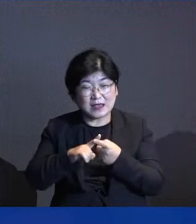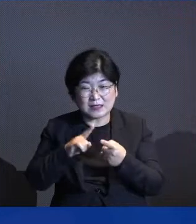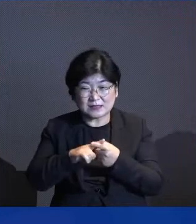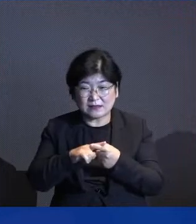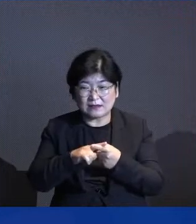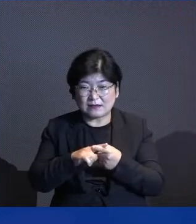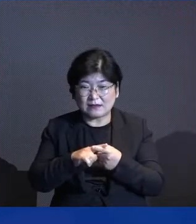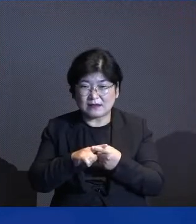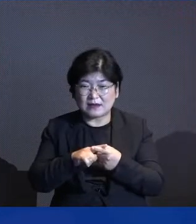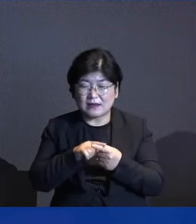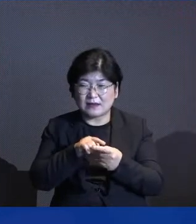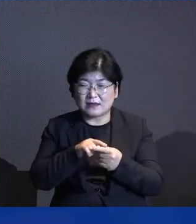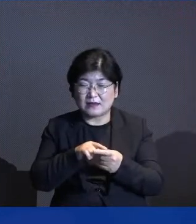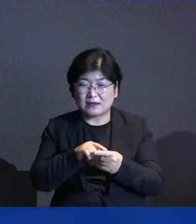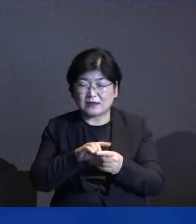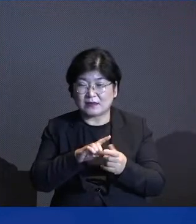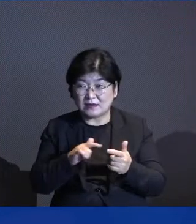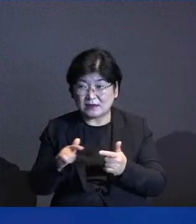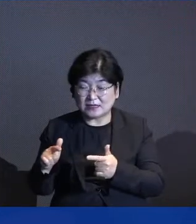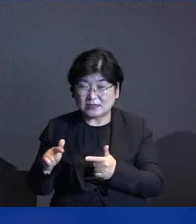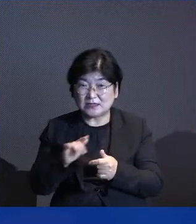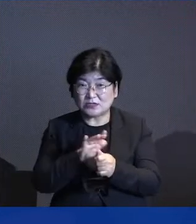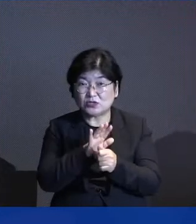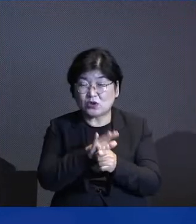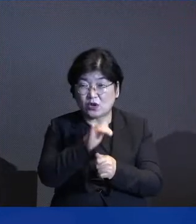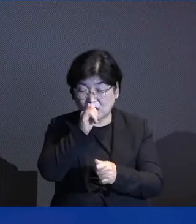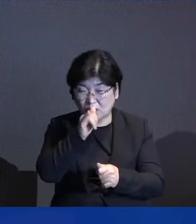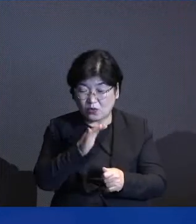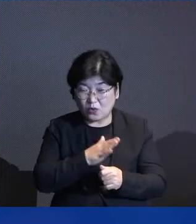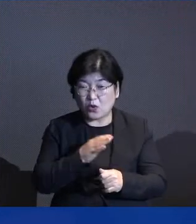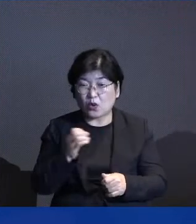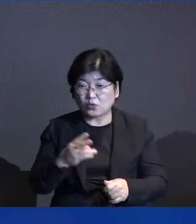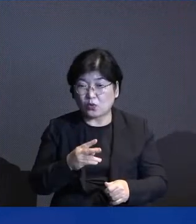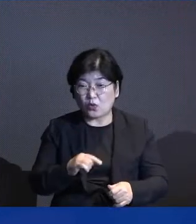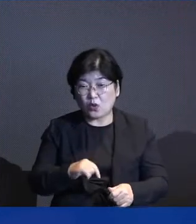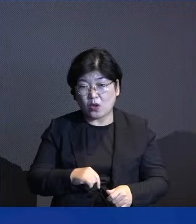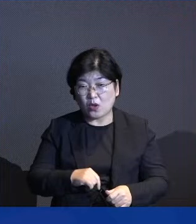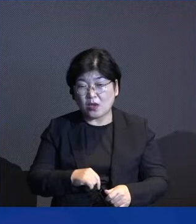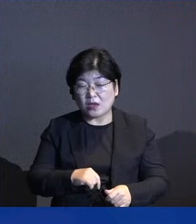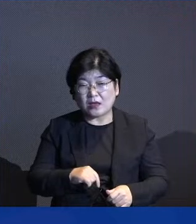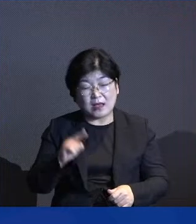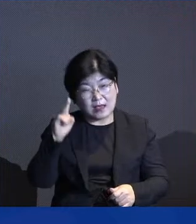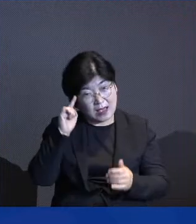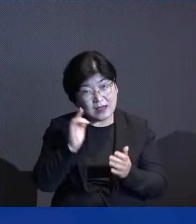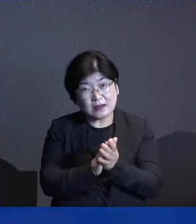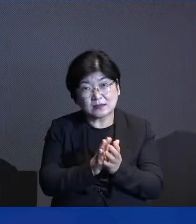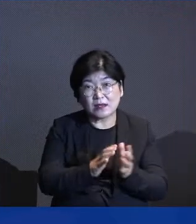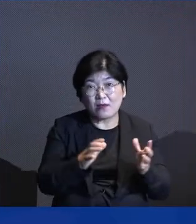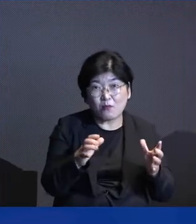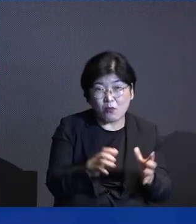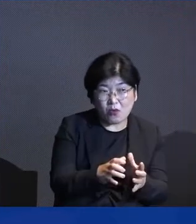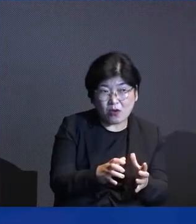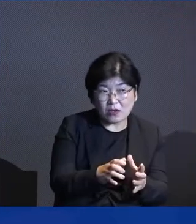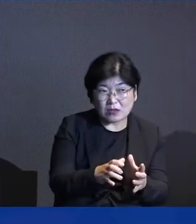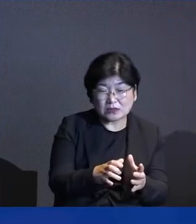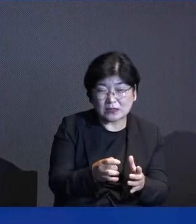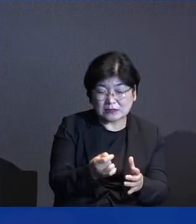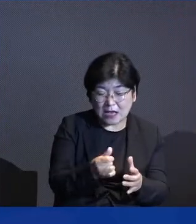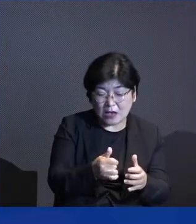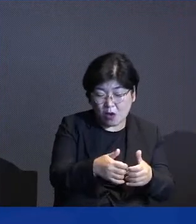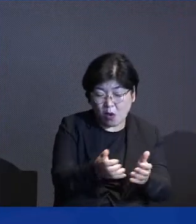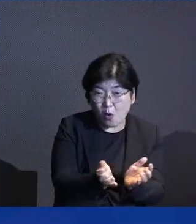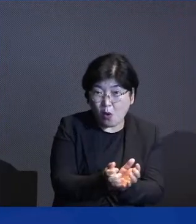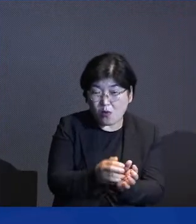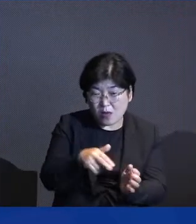group assistance. So it encourages the improvement of social relations by connecting users to self-help